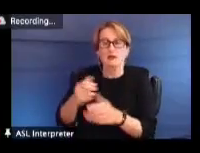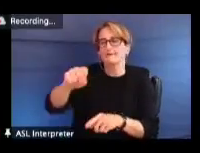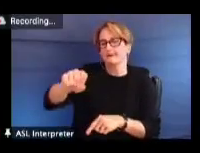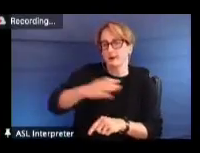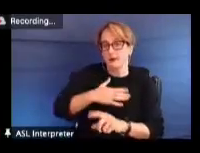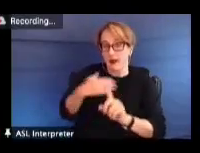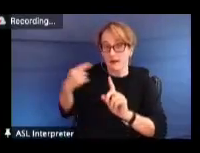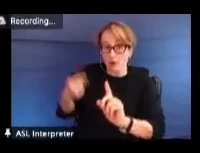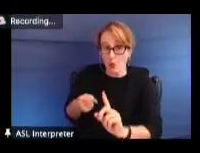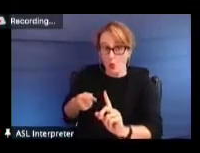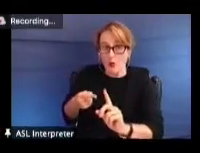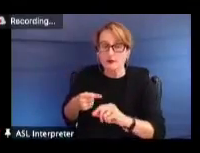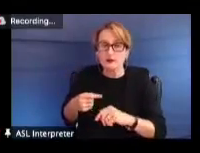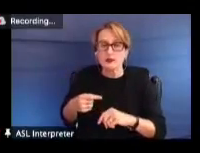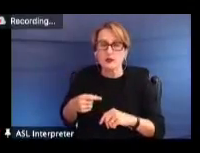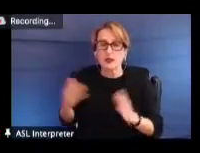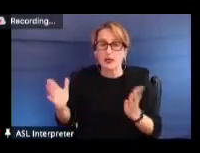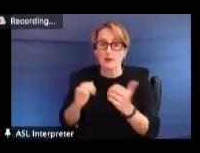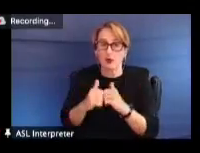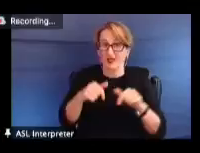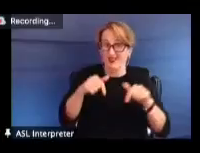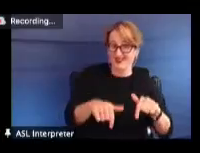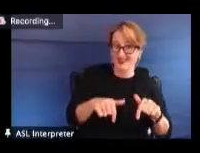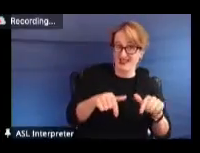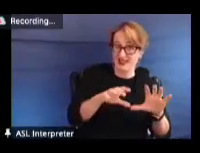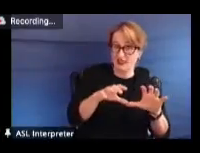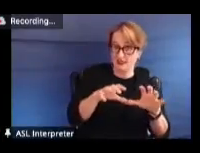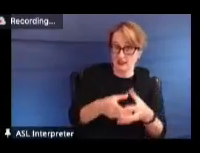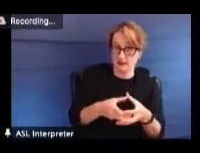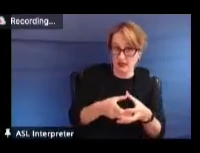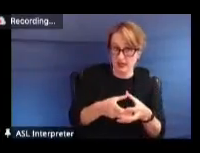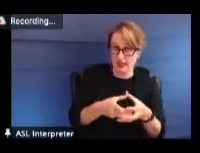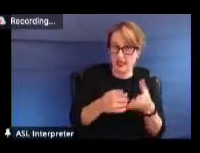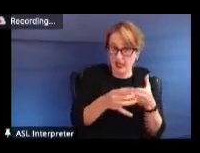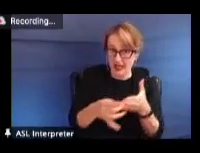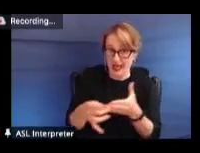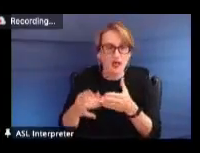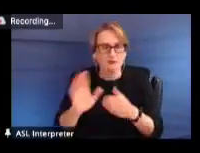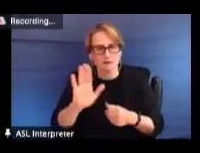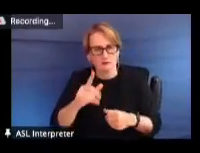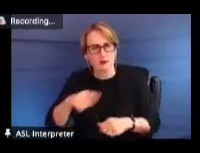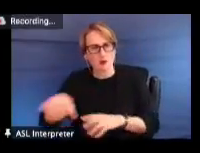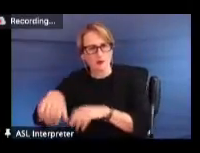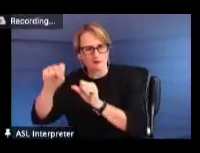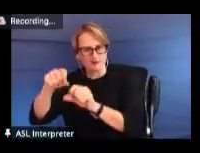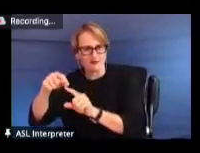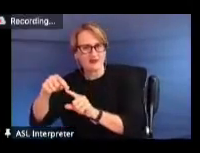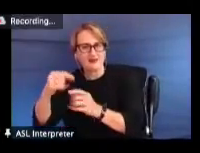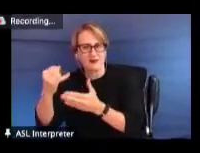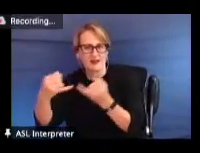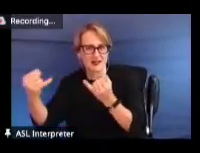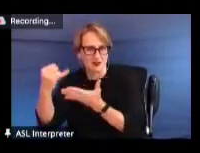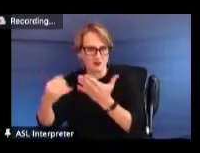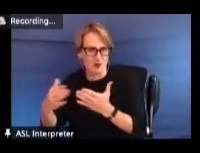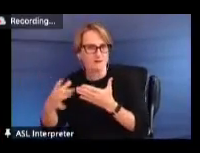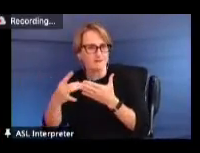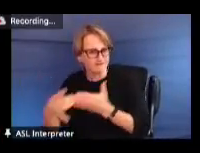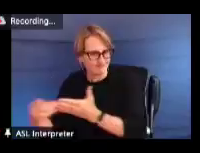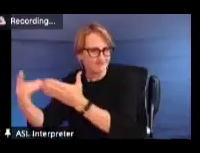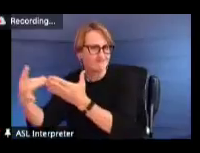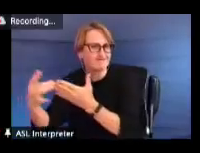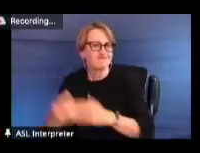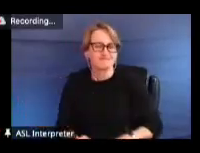was, as opposed to this committee herding it together. Right. Yes. Okay. I think that was exactly it. And